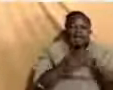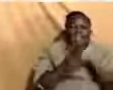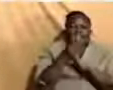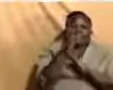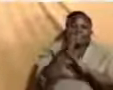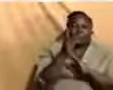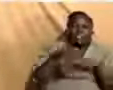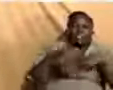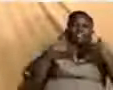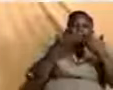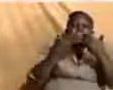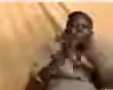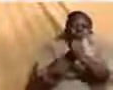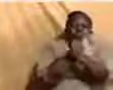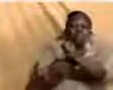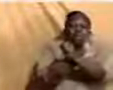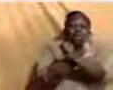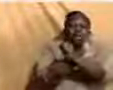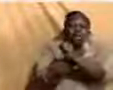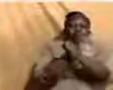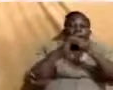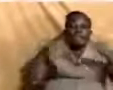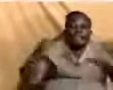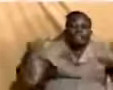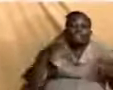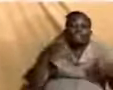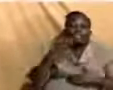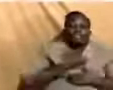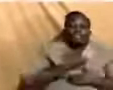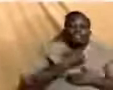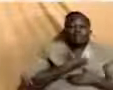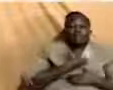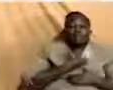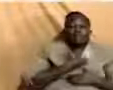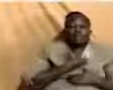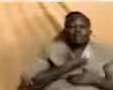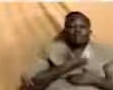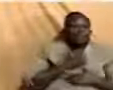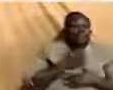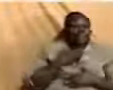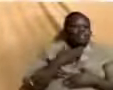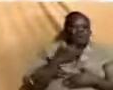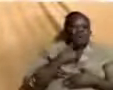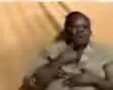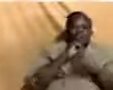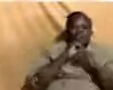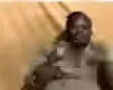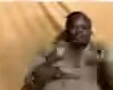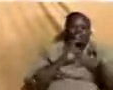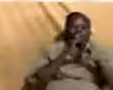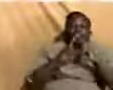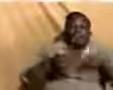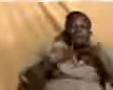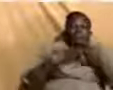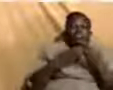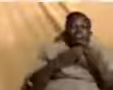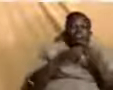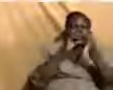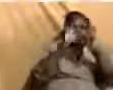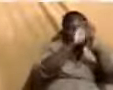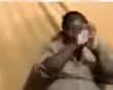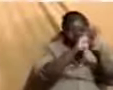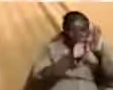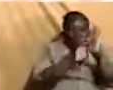immunity against civil proceedings being instituted against him. It doesn't talk about immunity against